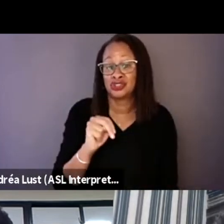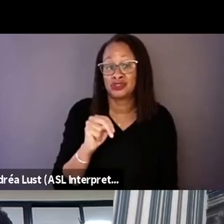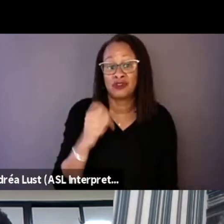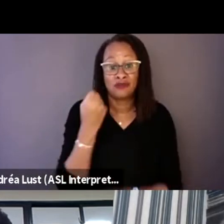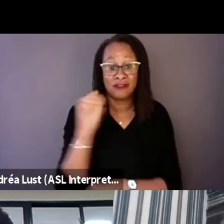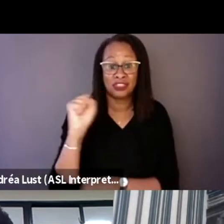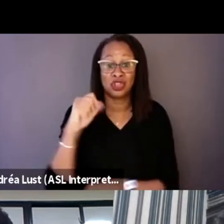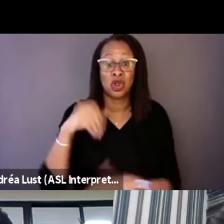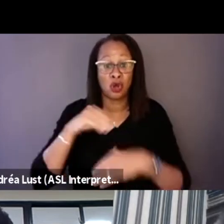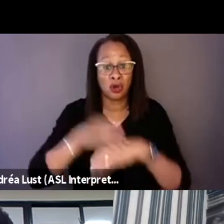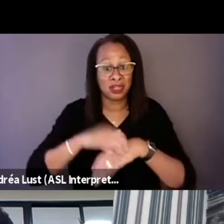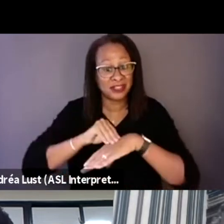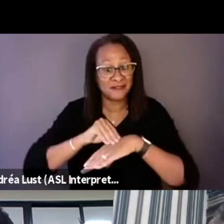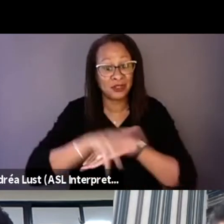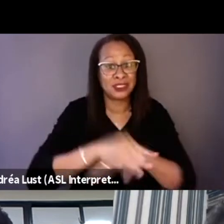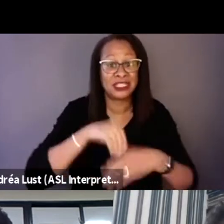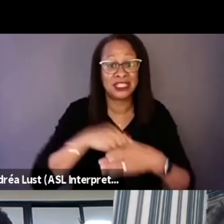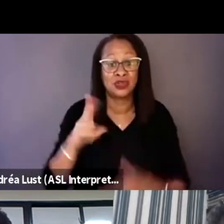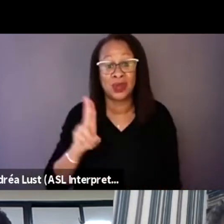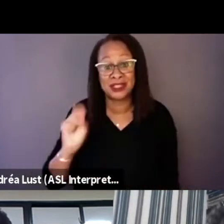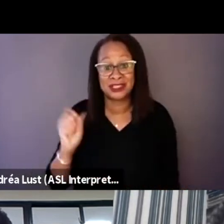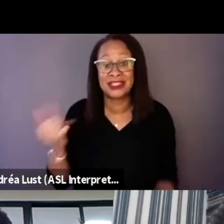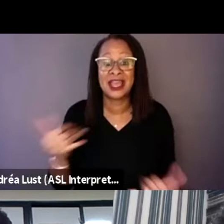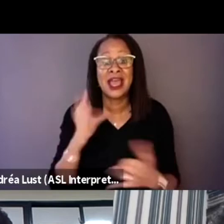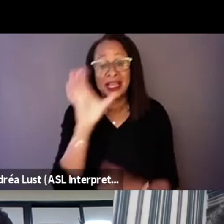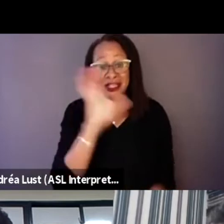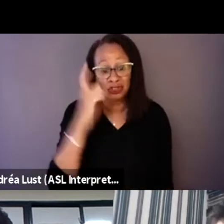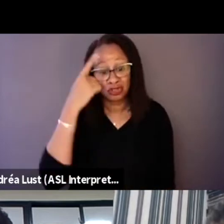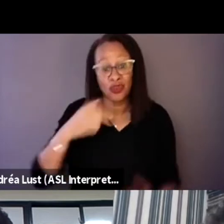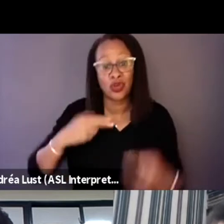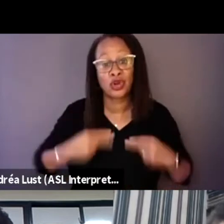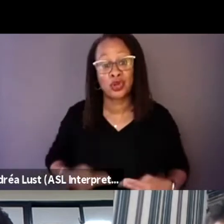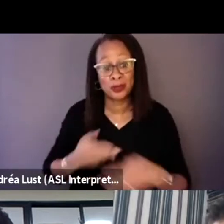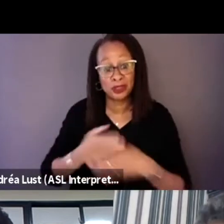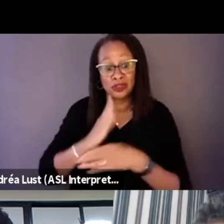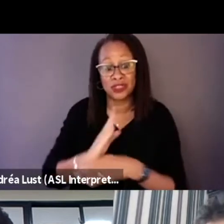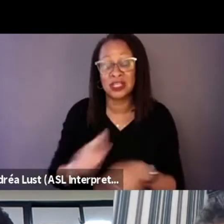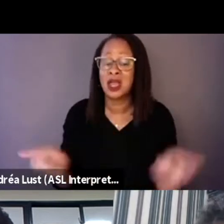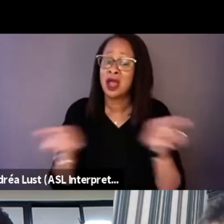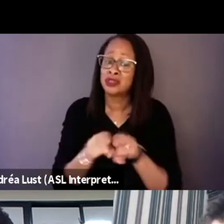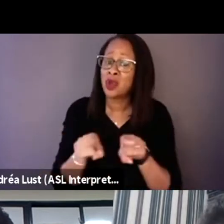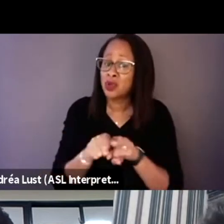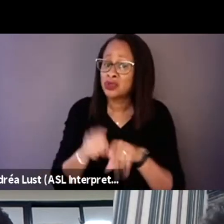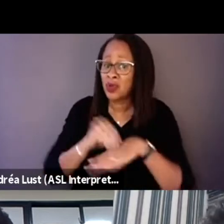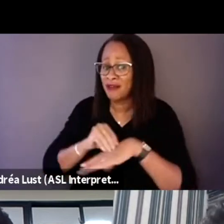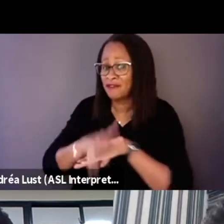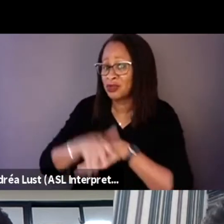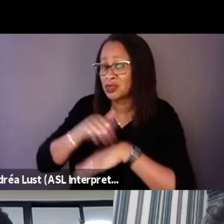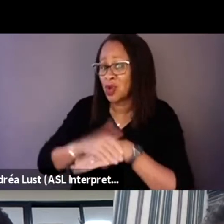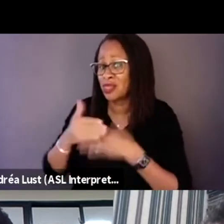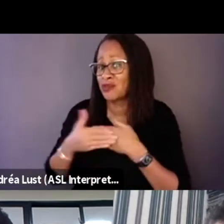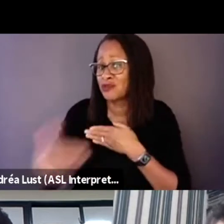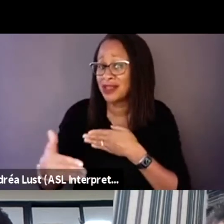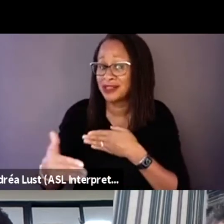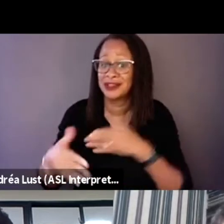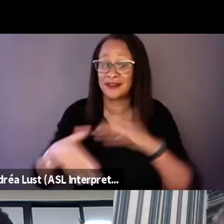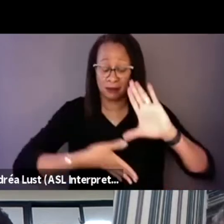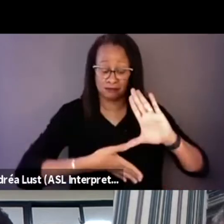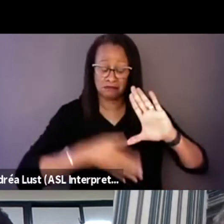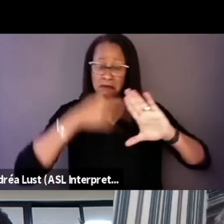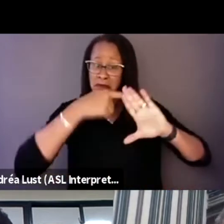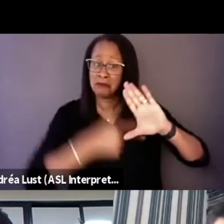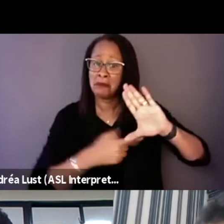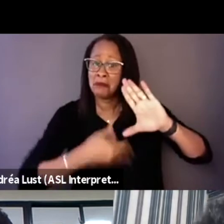States today and the search for human rights. And it's also its influence on the rest of the Americas